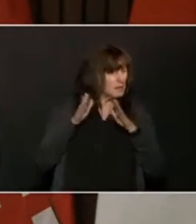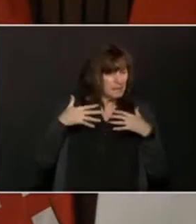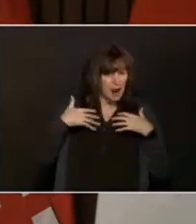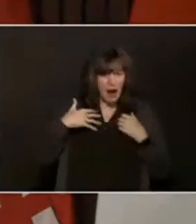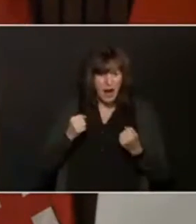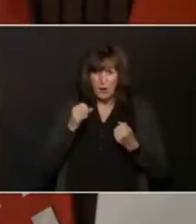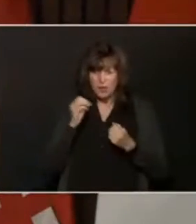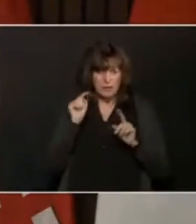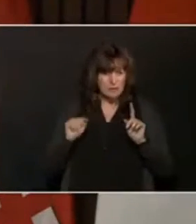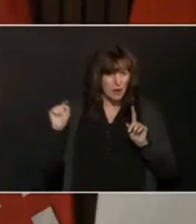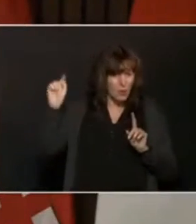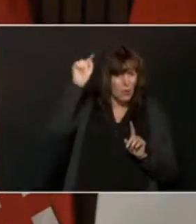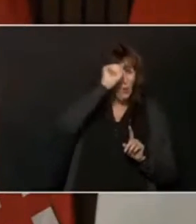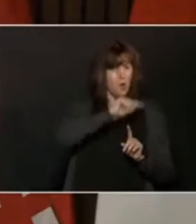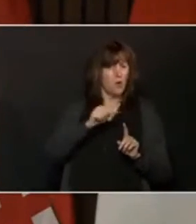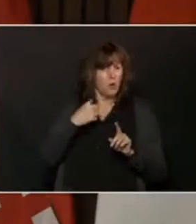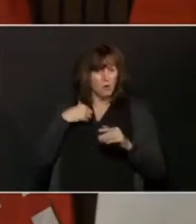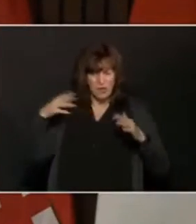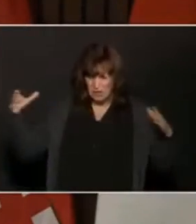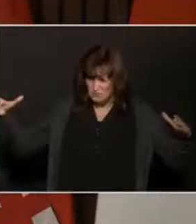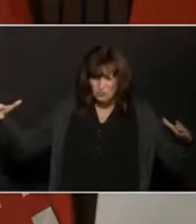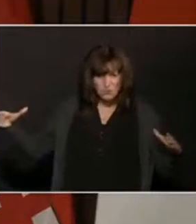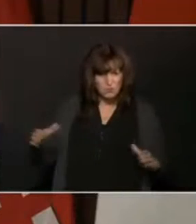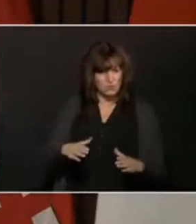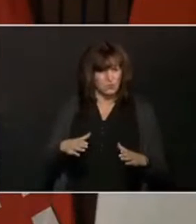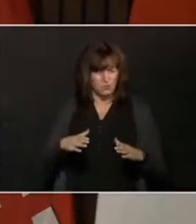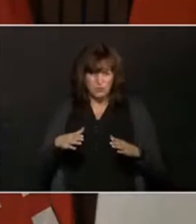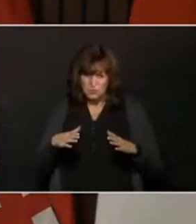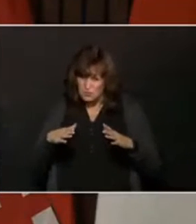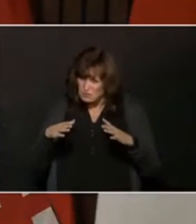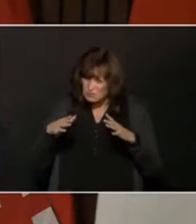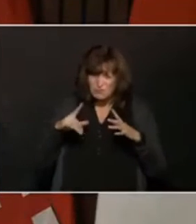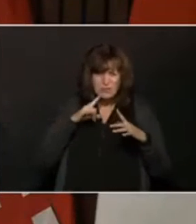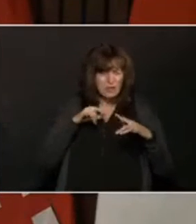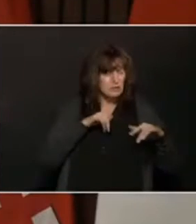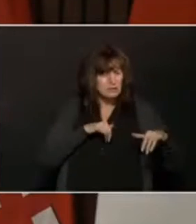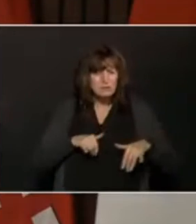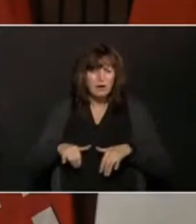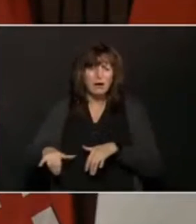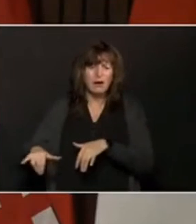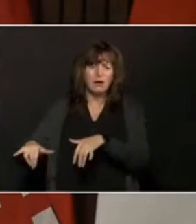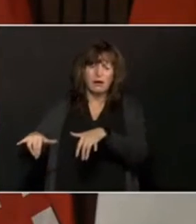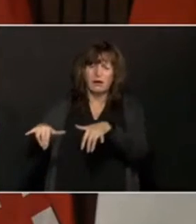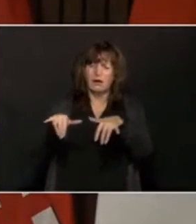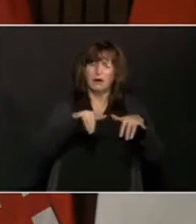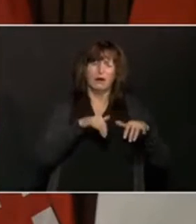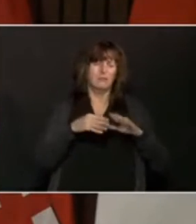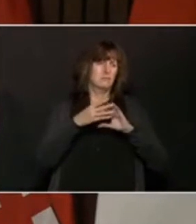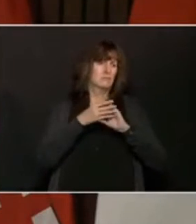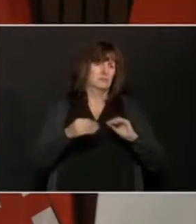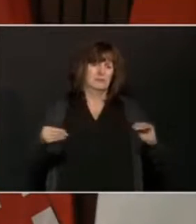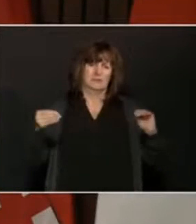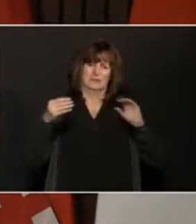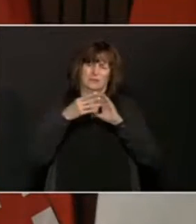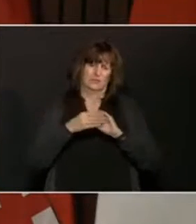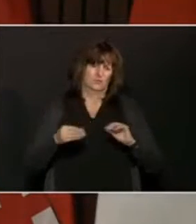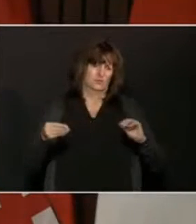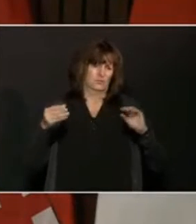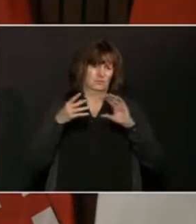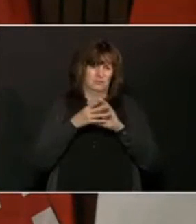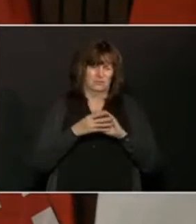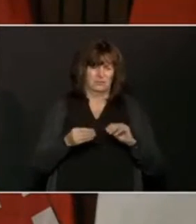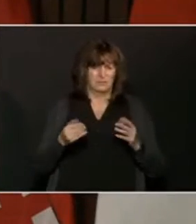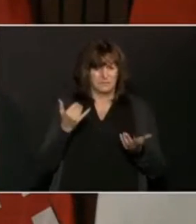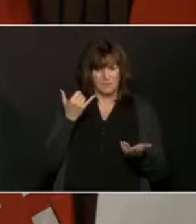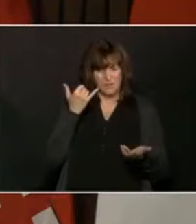Health. And it is a very consistent picture across all of these analyses. The earlier work starts to